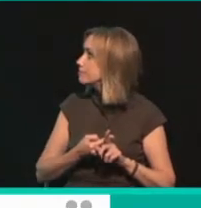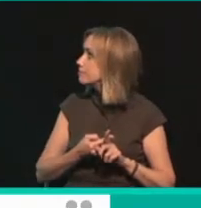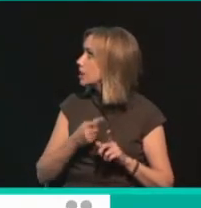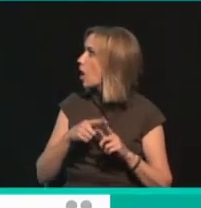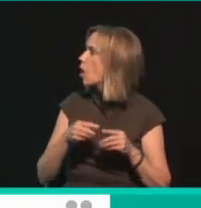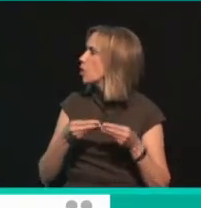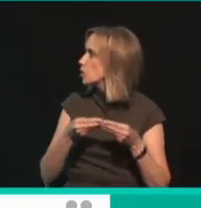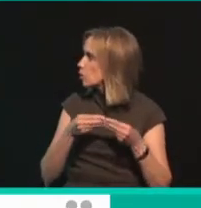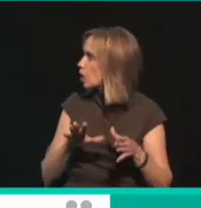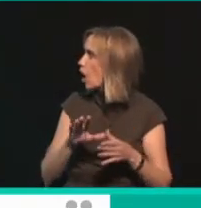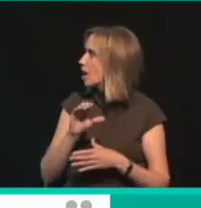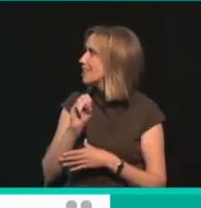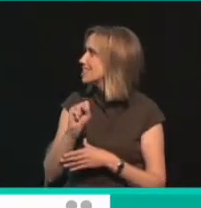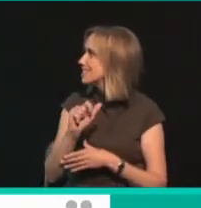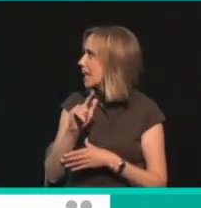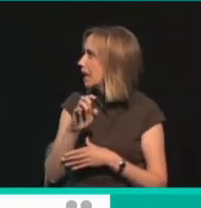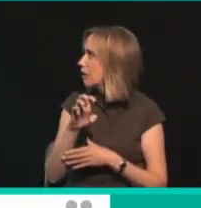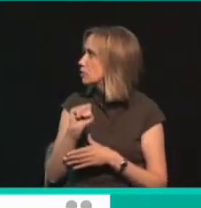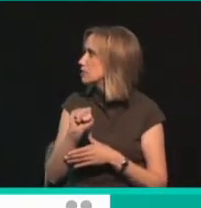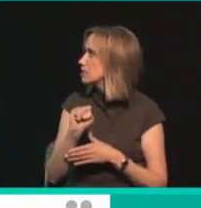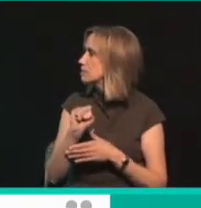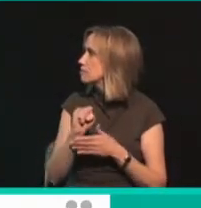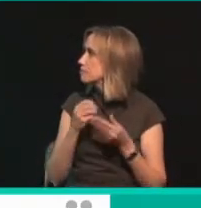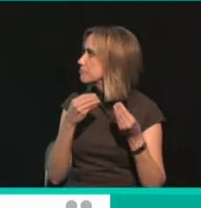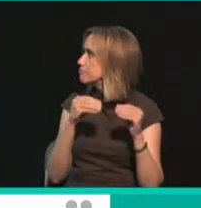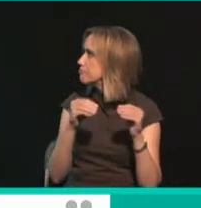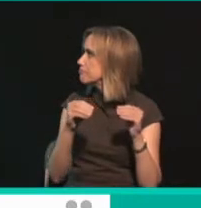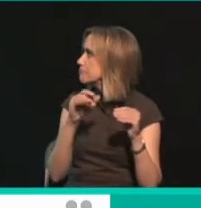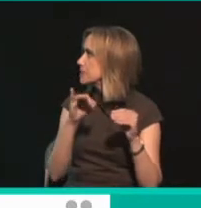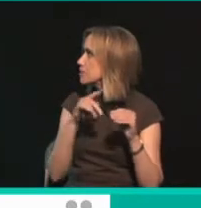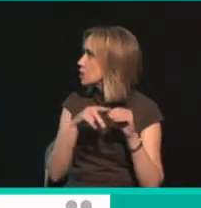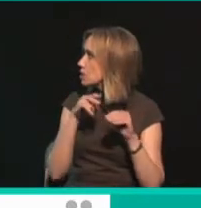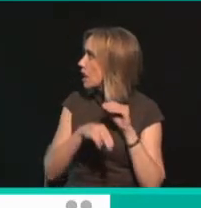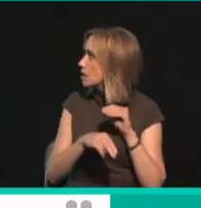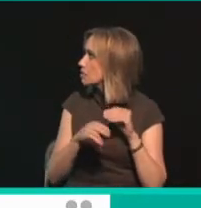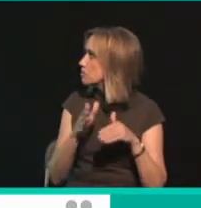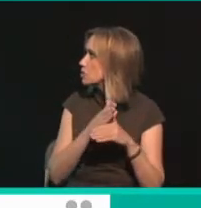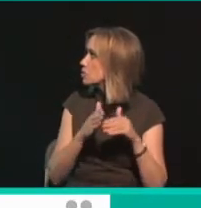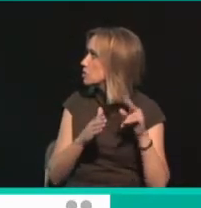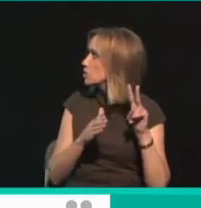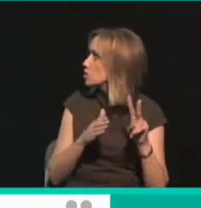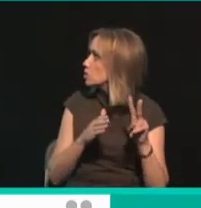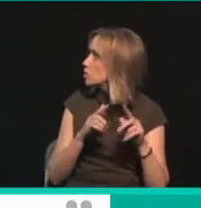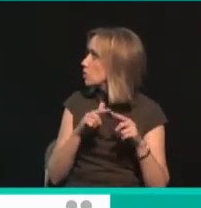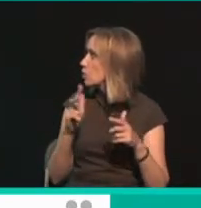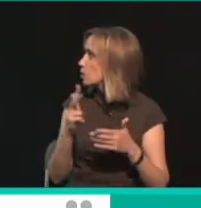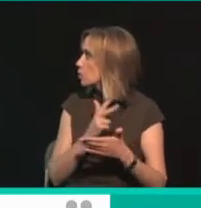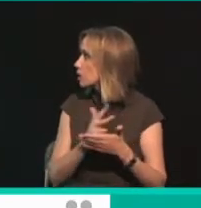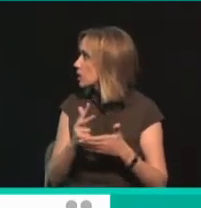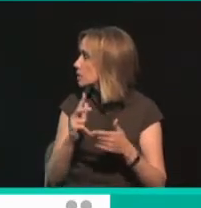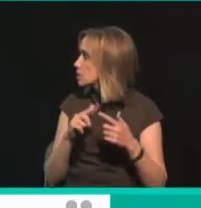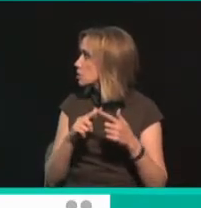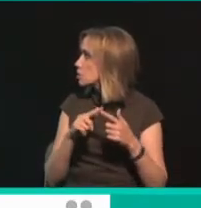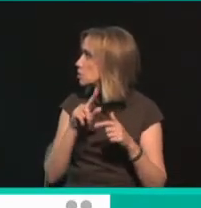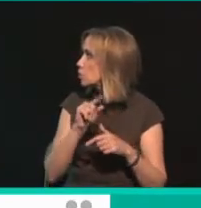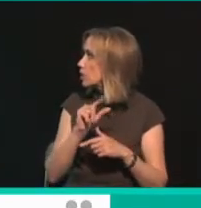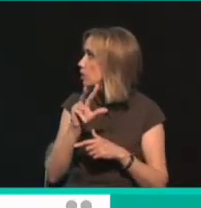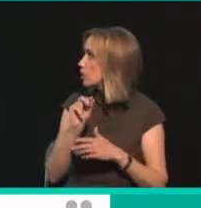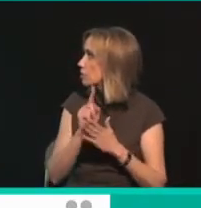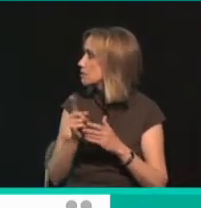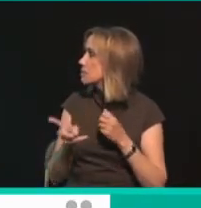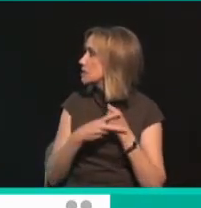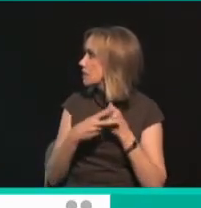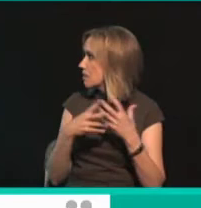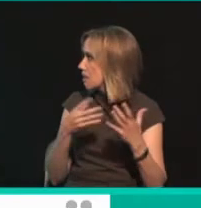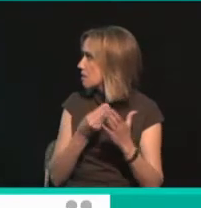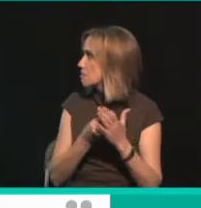cut down that time from 2 to 3 weeks to 20 to 30 minutes, then that saves a lot of money for